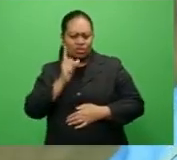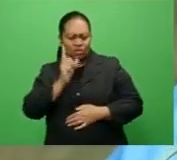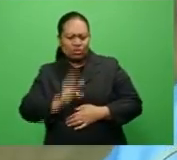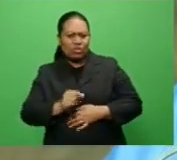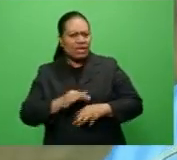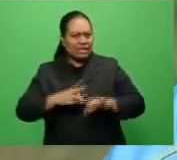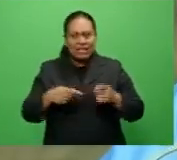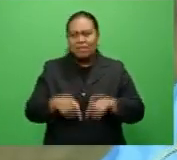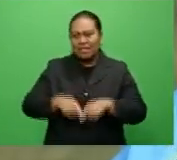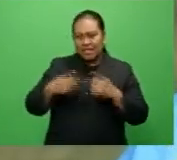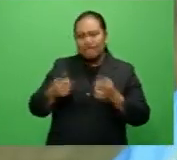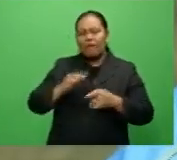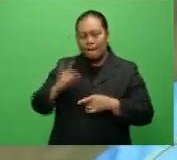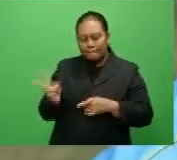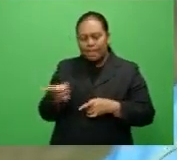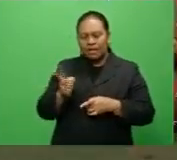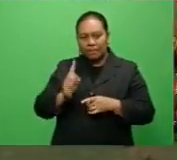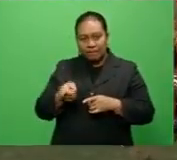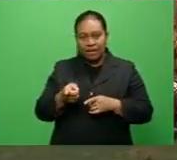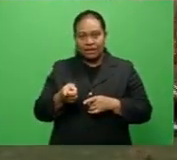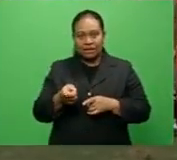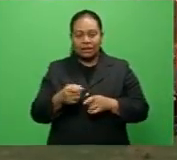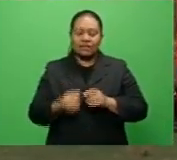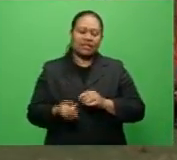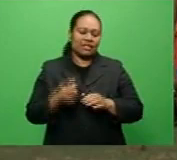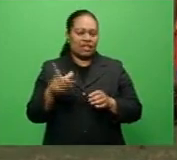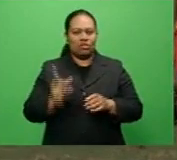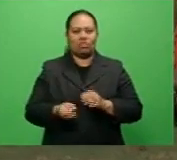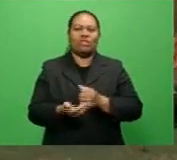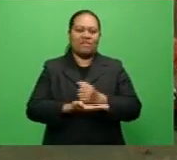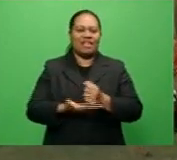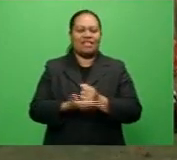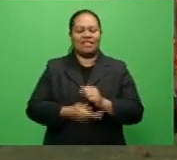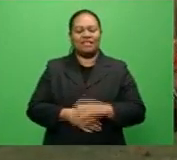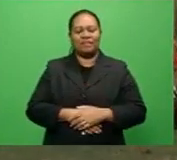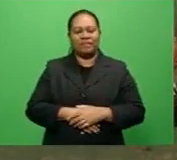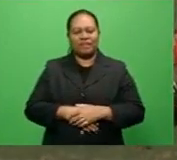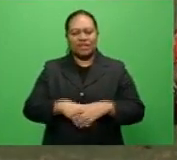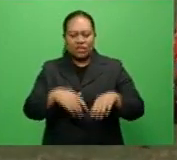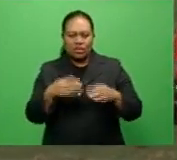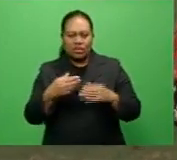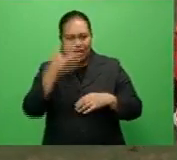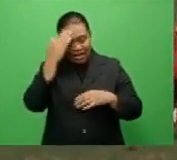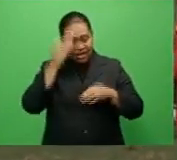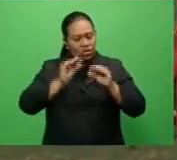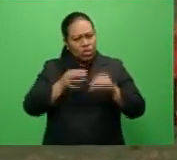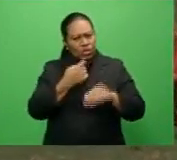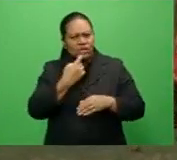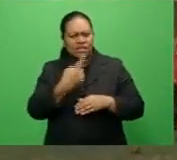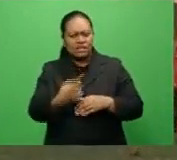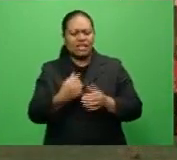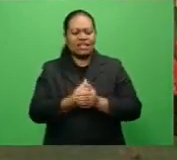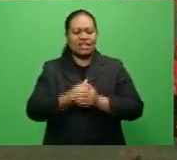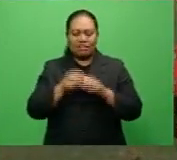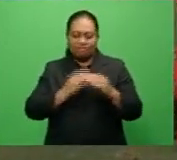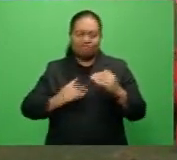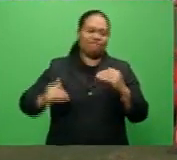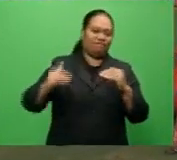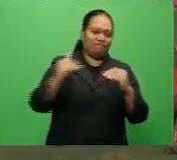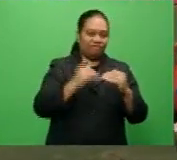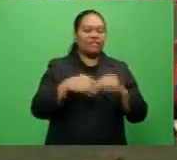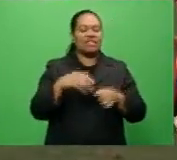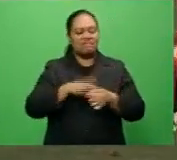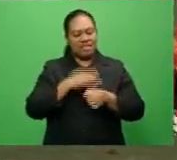it to get back to basic. And that was Suva manager Nemani Tuifangalele says the forwards really stepped up today, which gave them